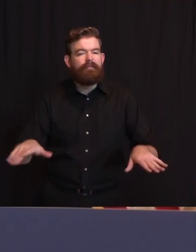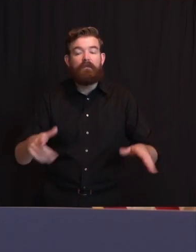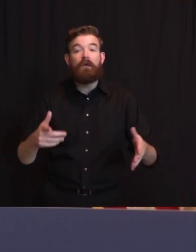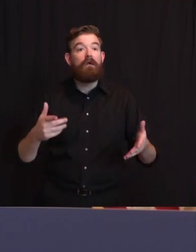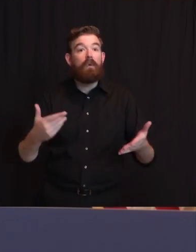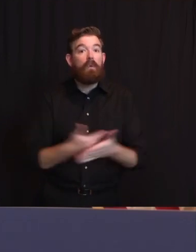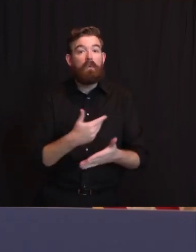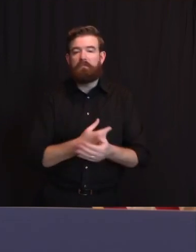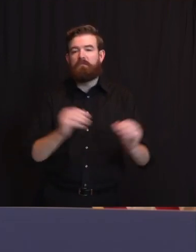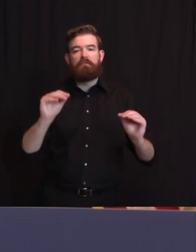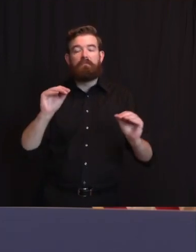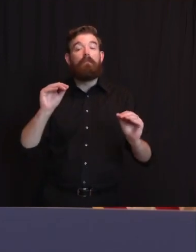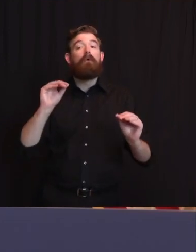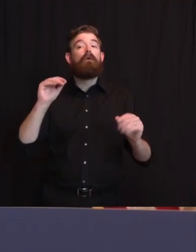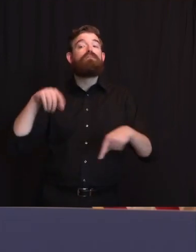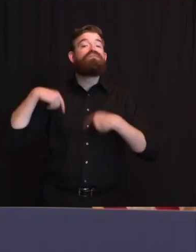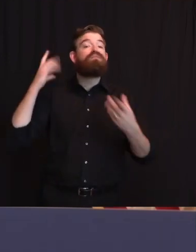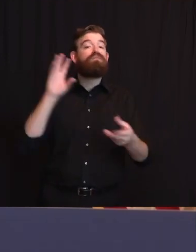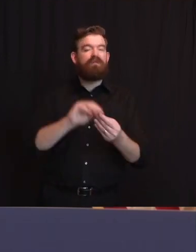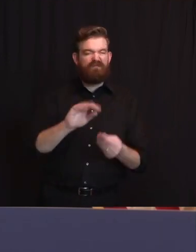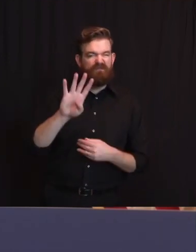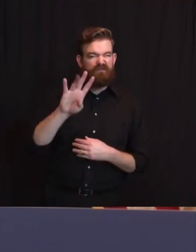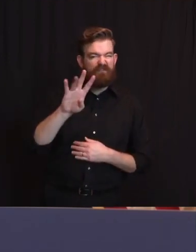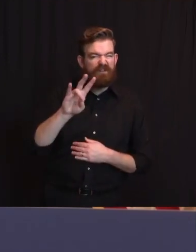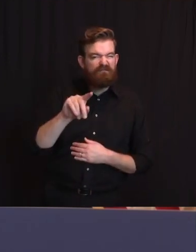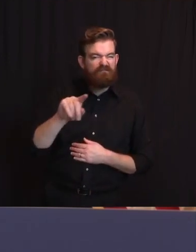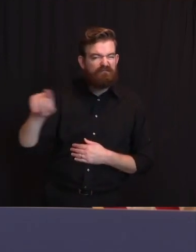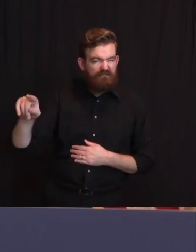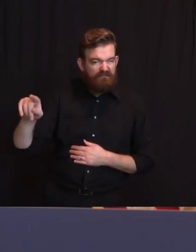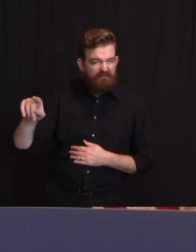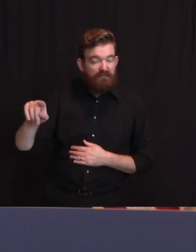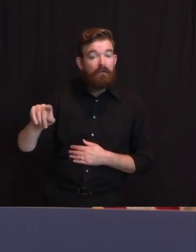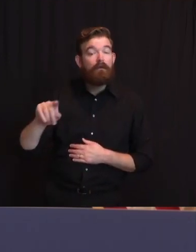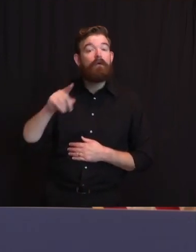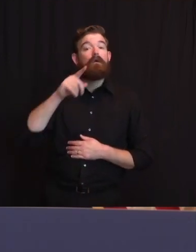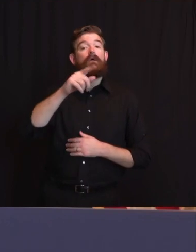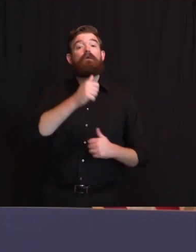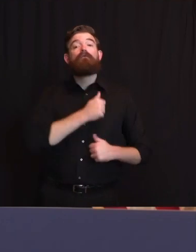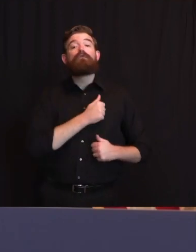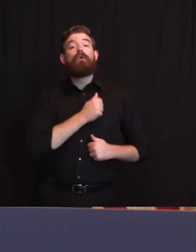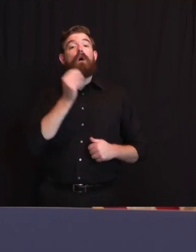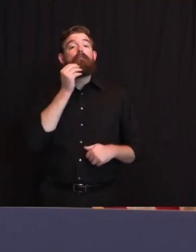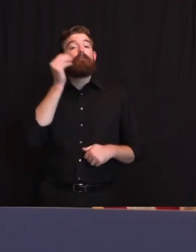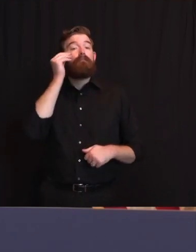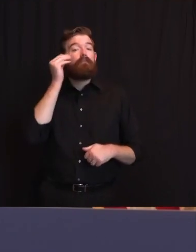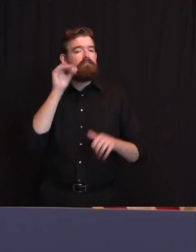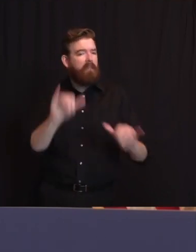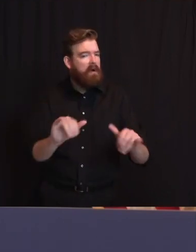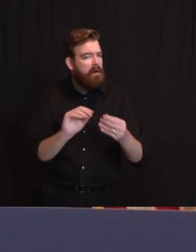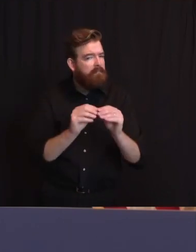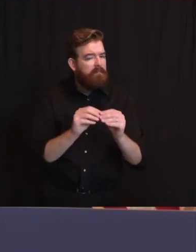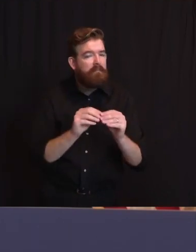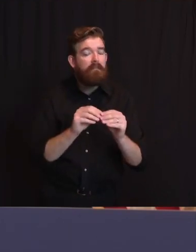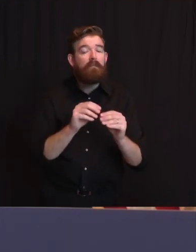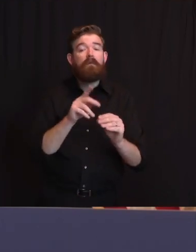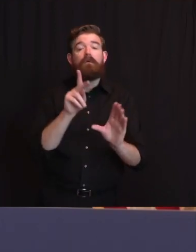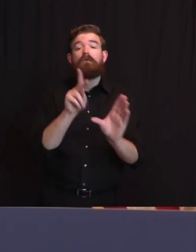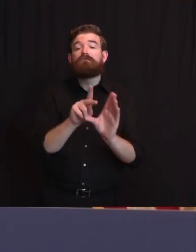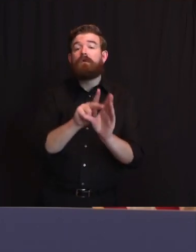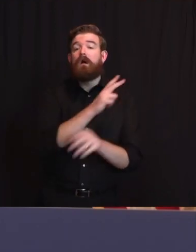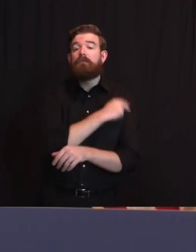At the state veterans' homes, the numbers remain the same as they do at our psychiatric hospitals. The percent positivity, as the